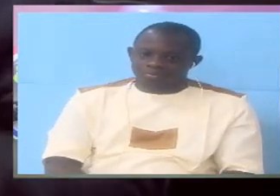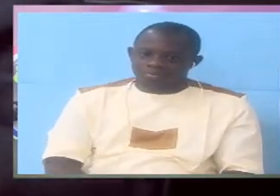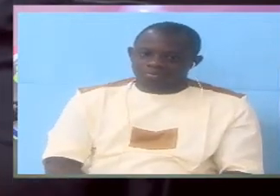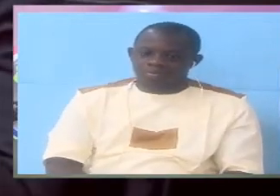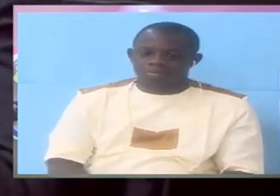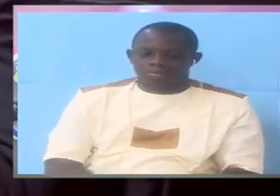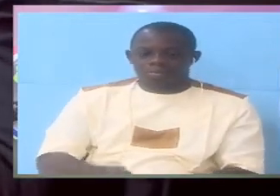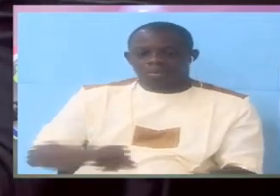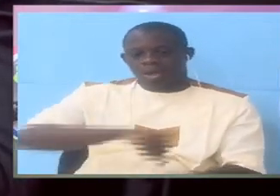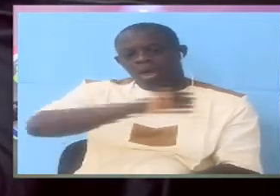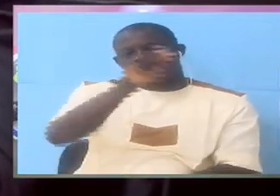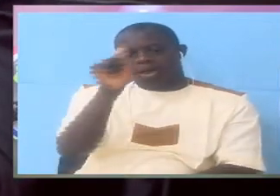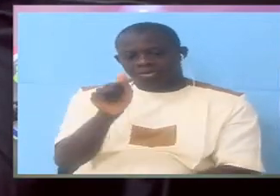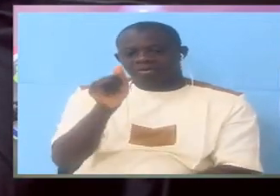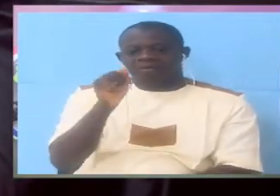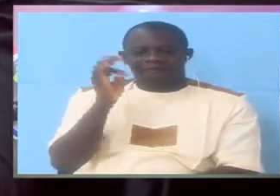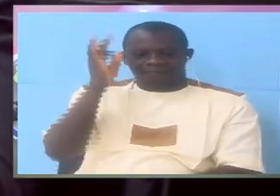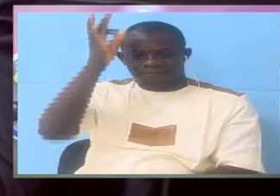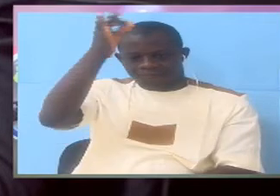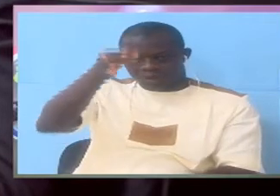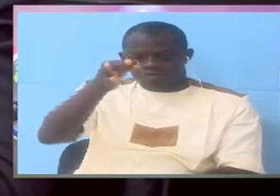for the future of this country.